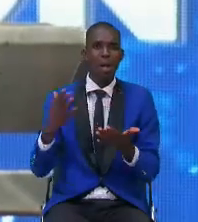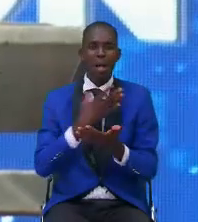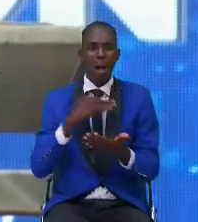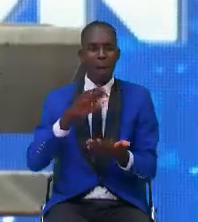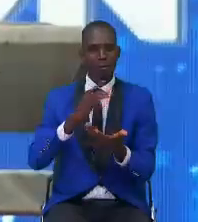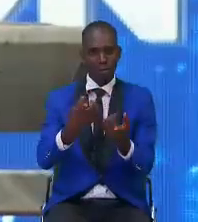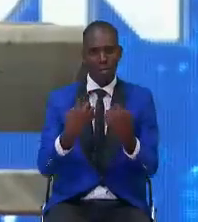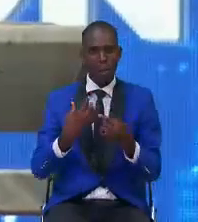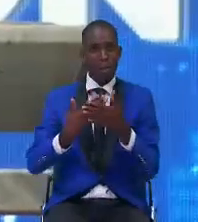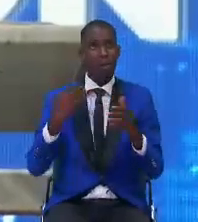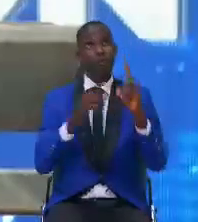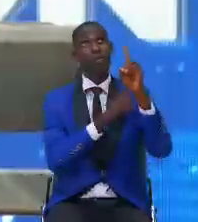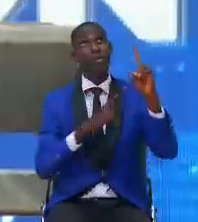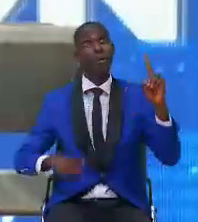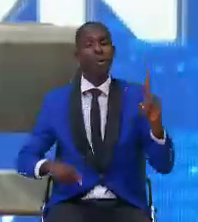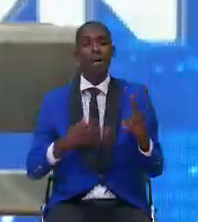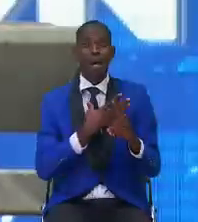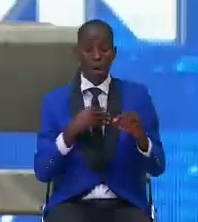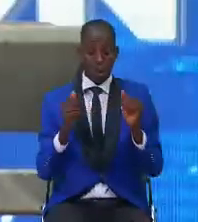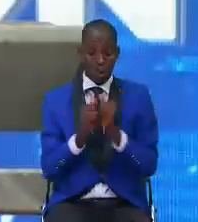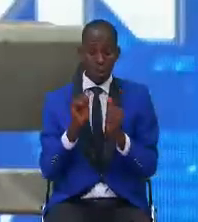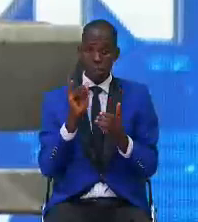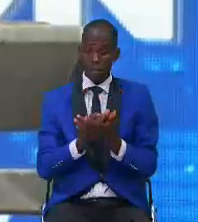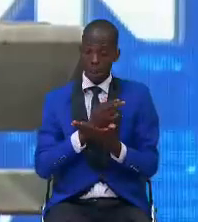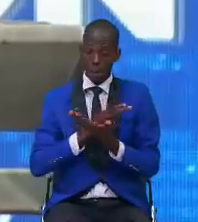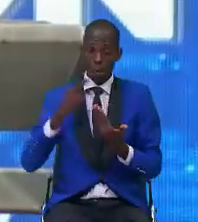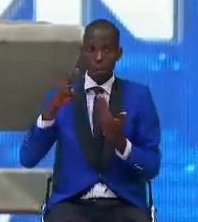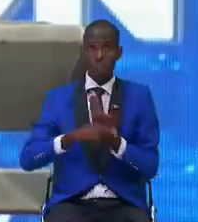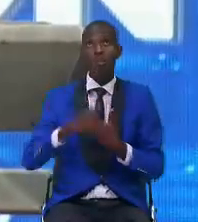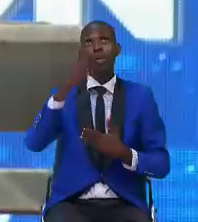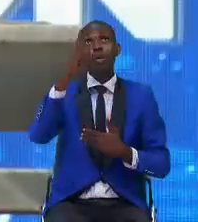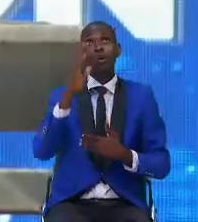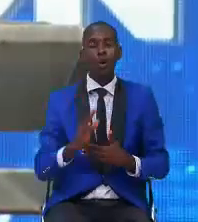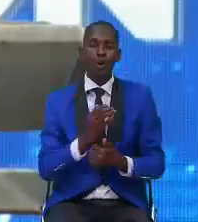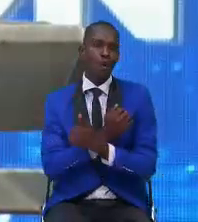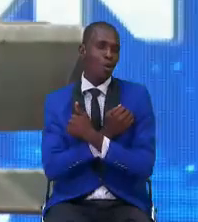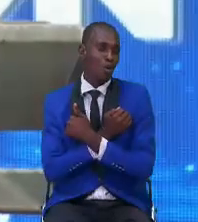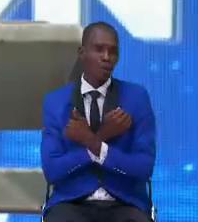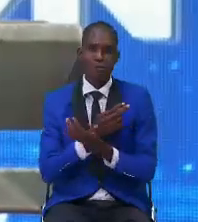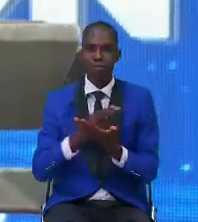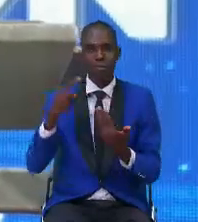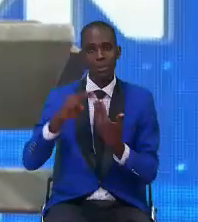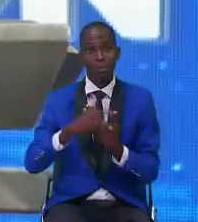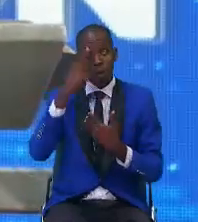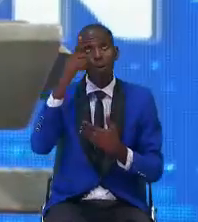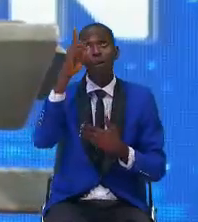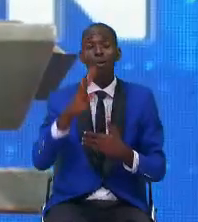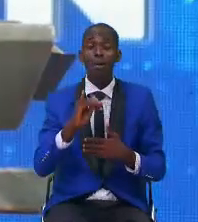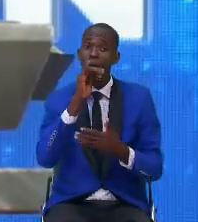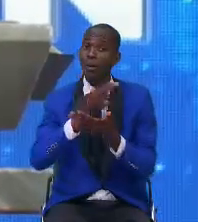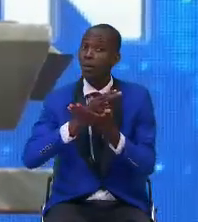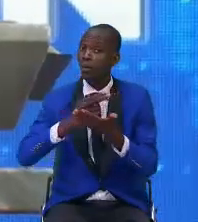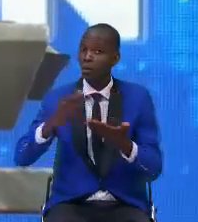the Lord. Then with that holiness, God loves holiness because God is holy.